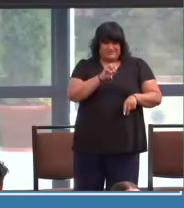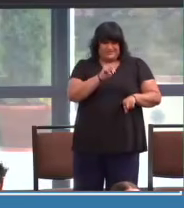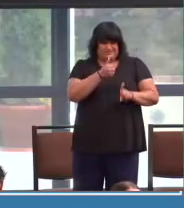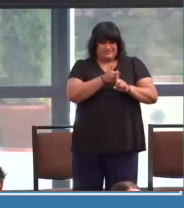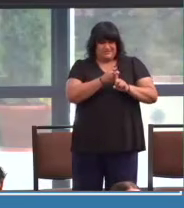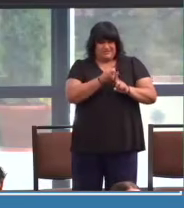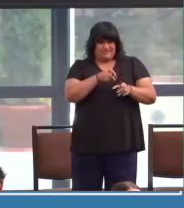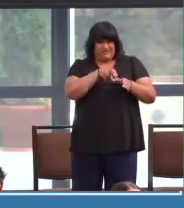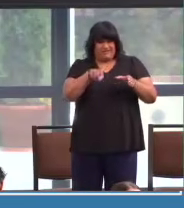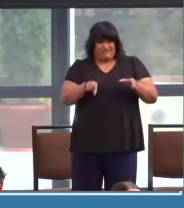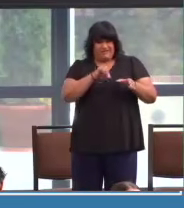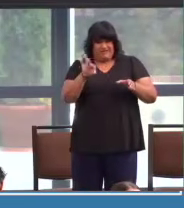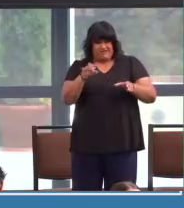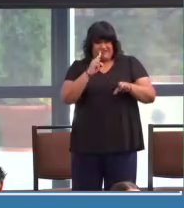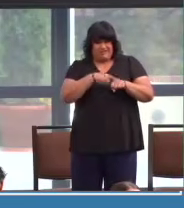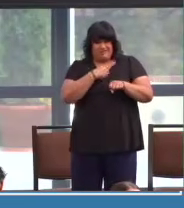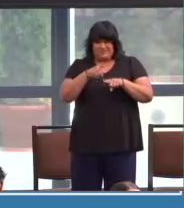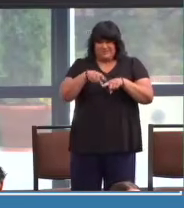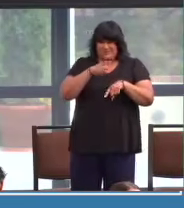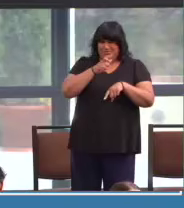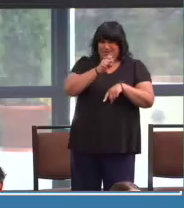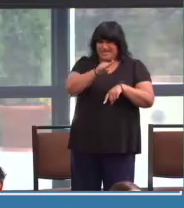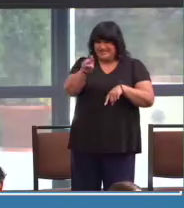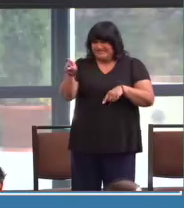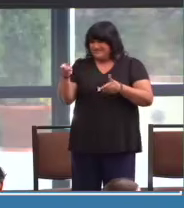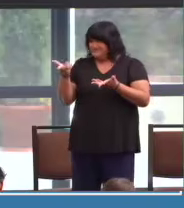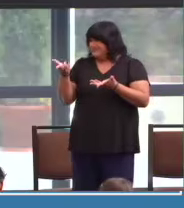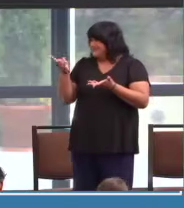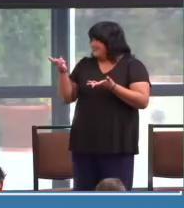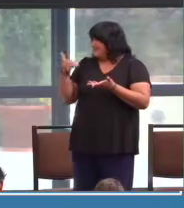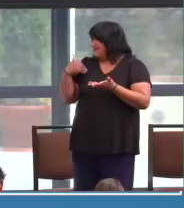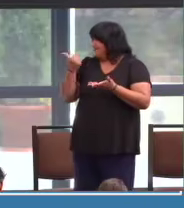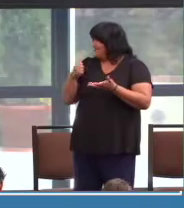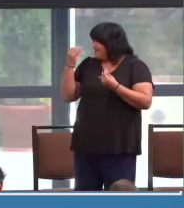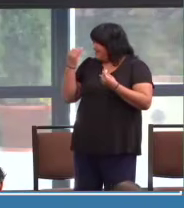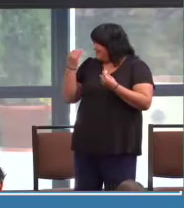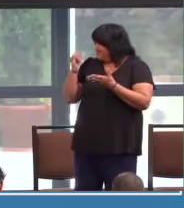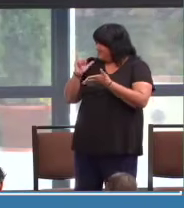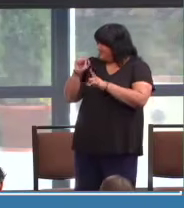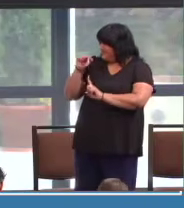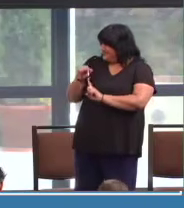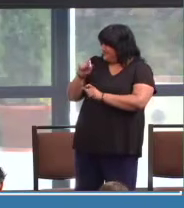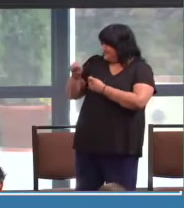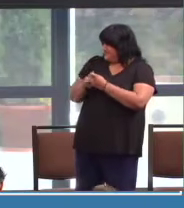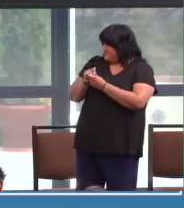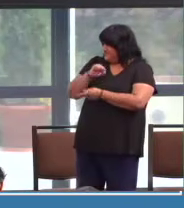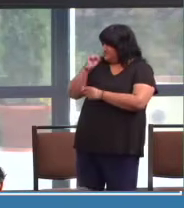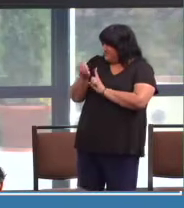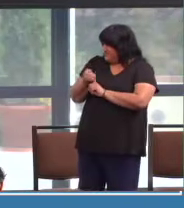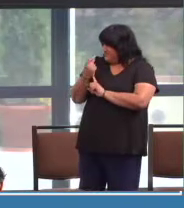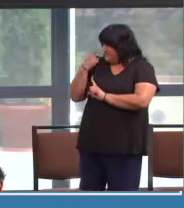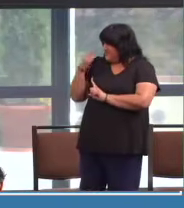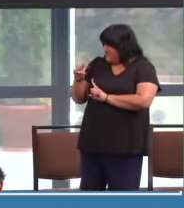a while, depending on who you ask. So do you have any thoughts on this particular situation